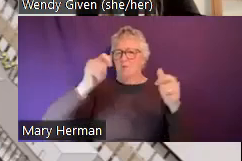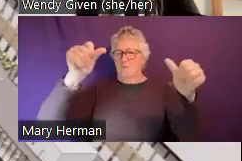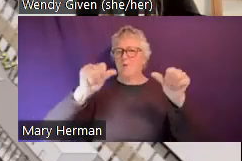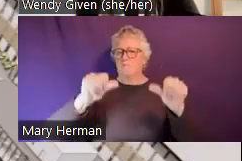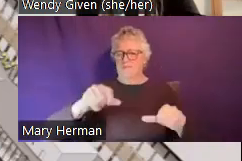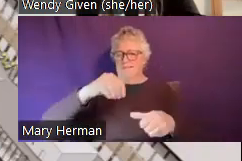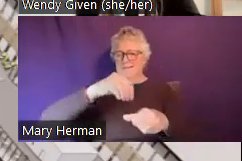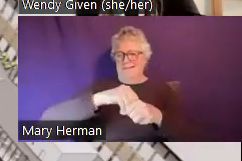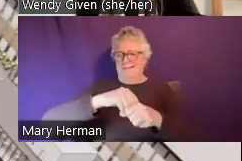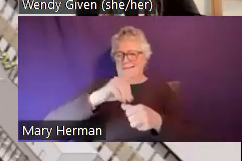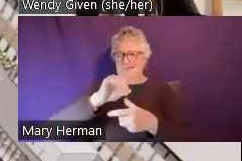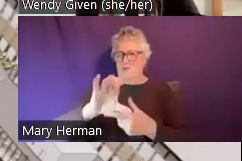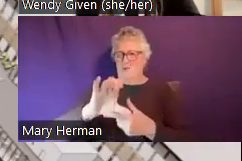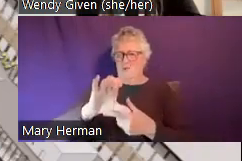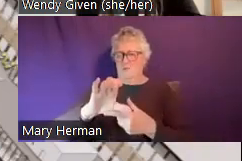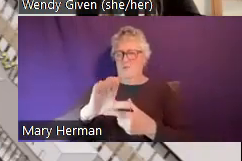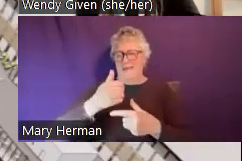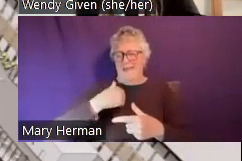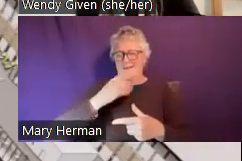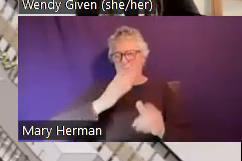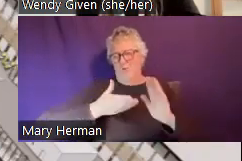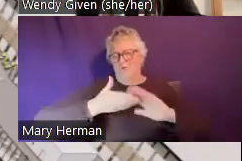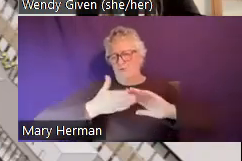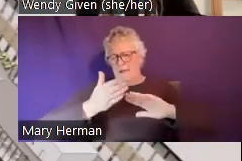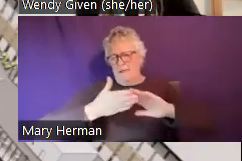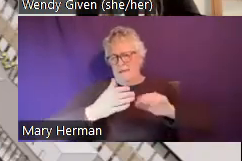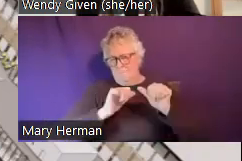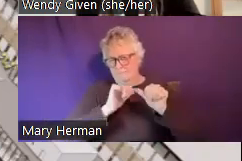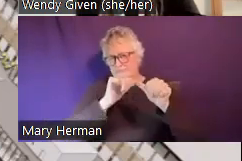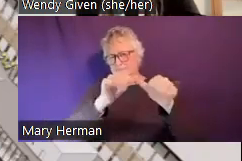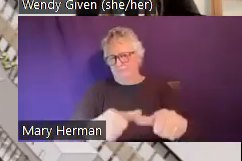running document of questions and answers.